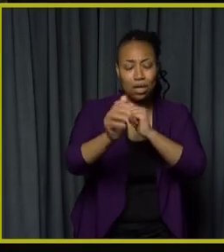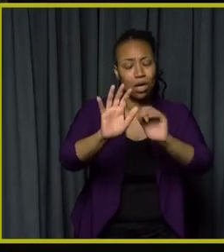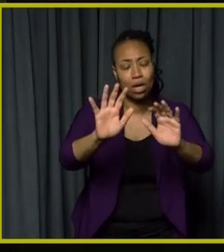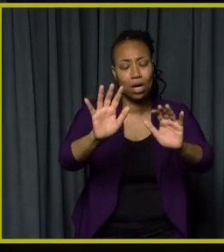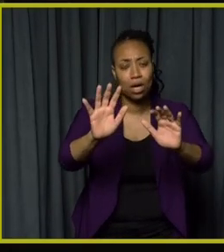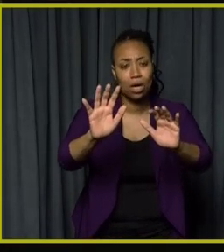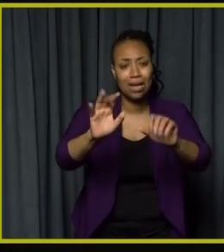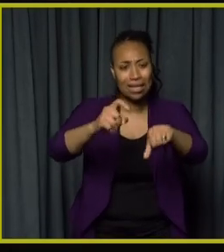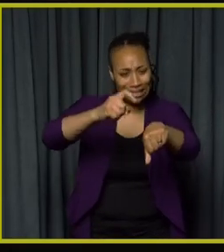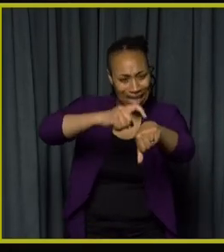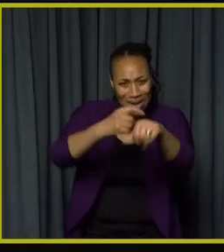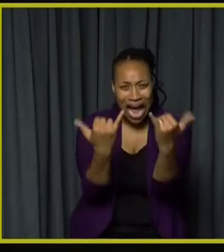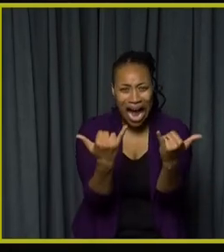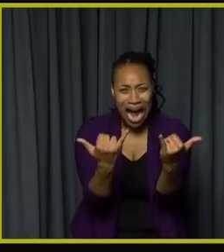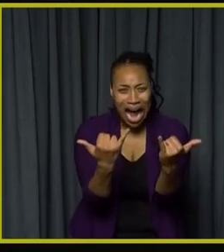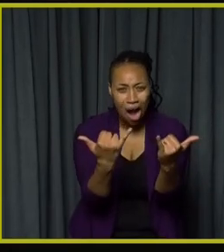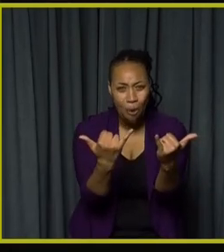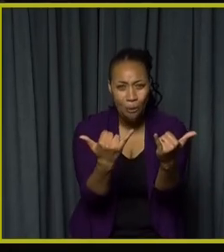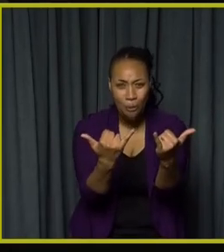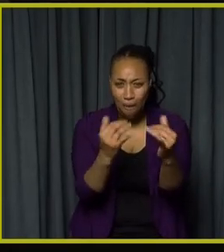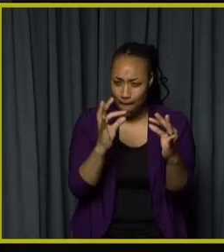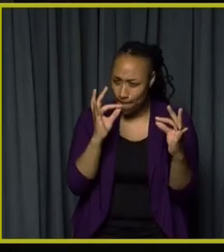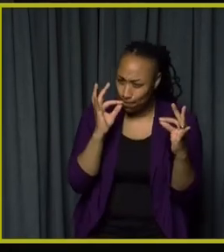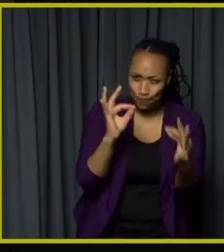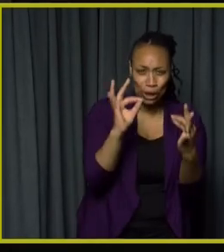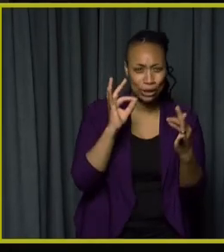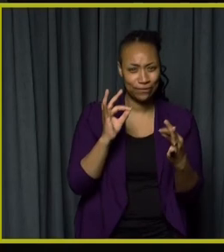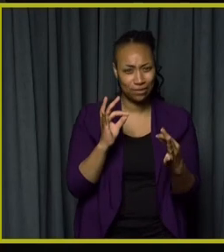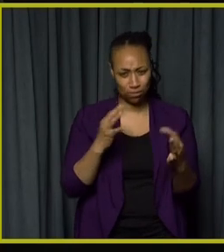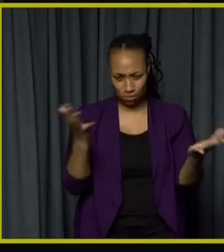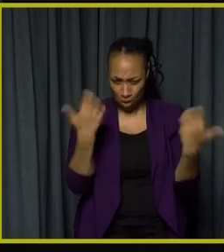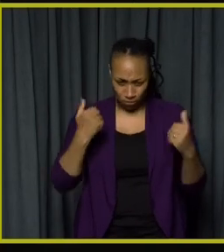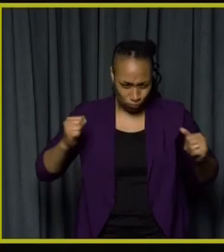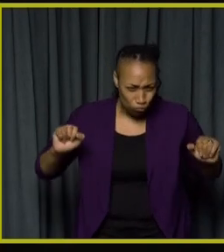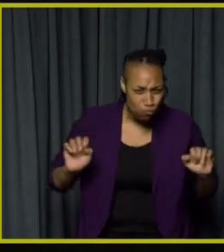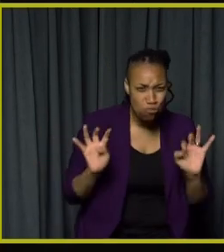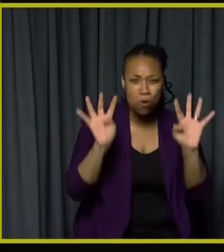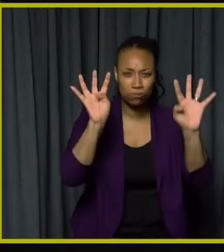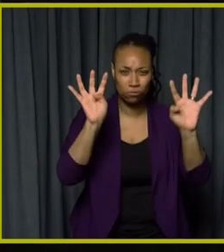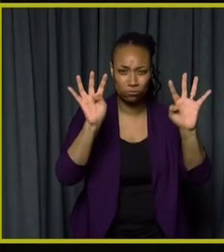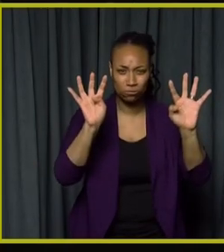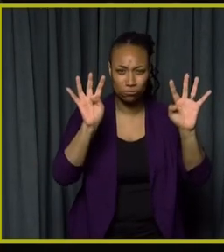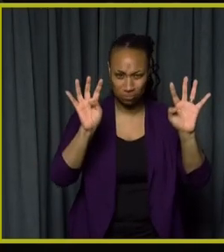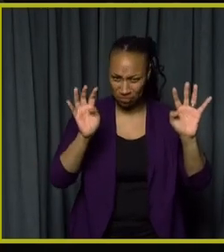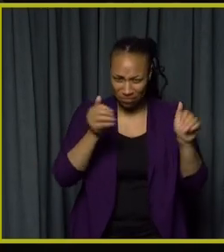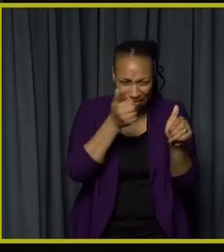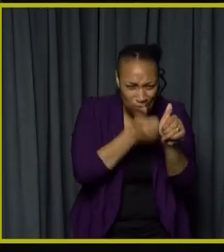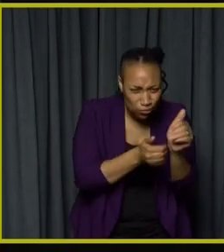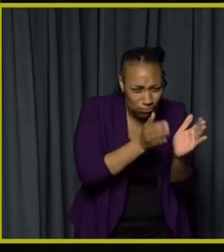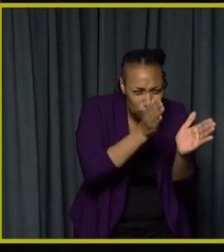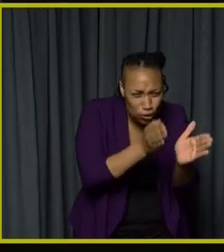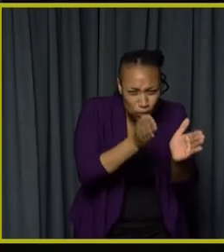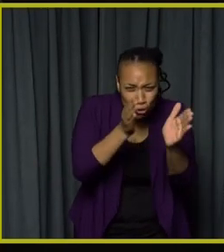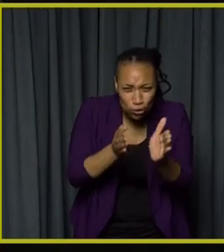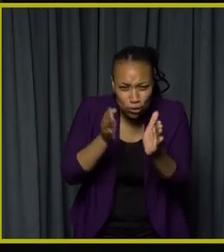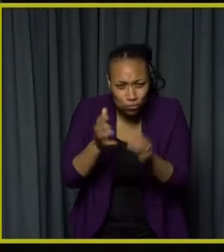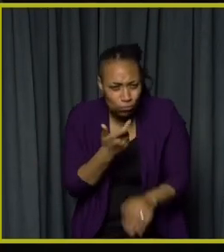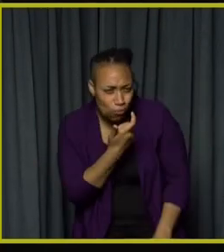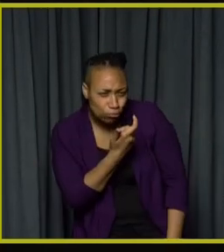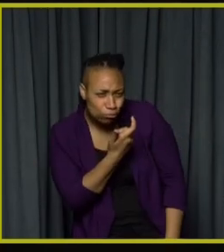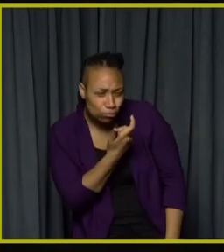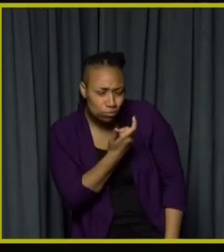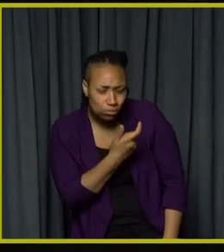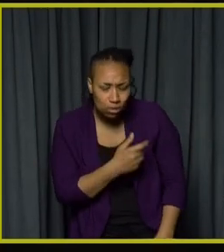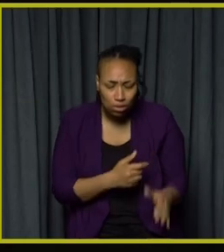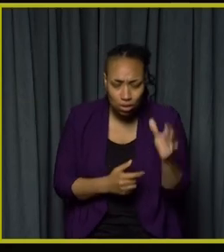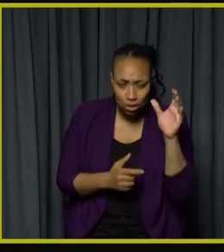rising together at the right time. Each person with us today, each person hearing the voices of the poor and pushed aside